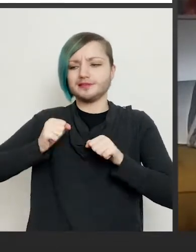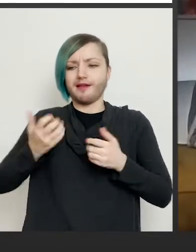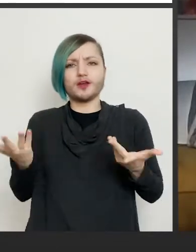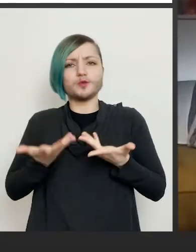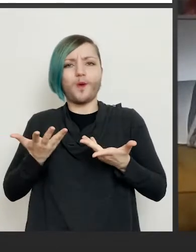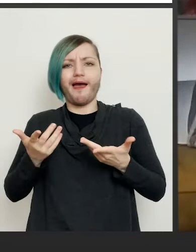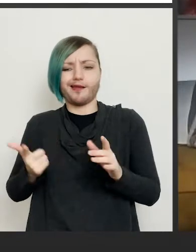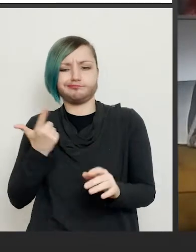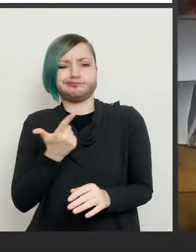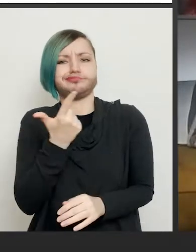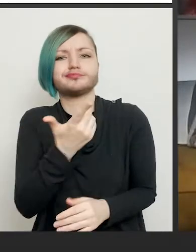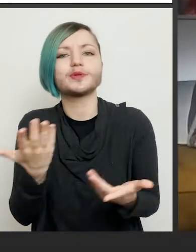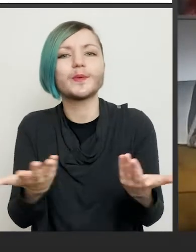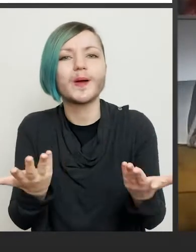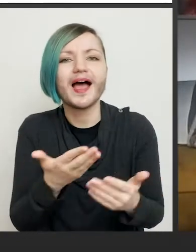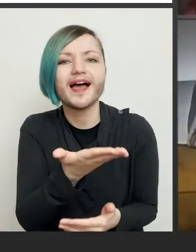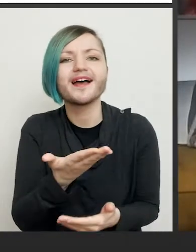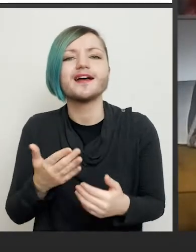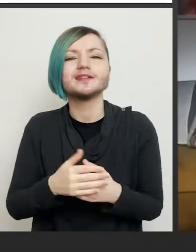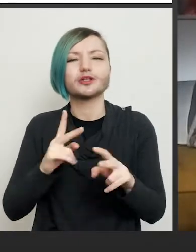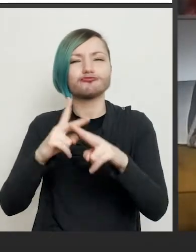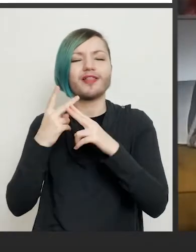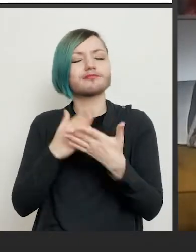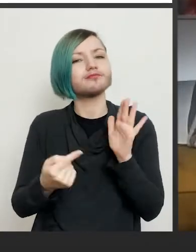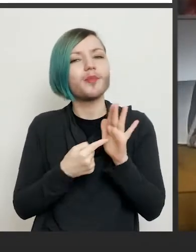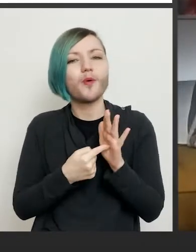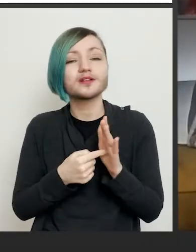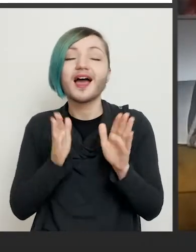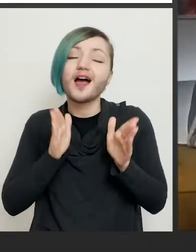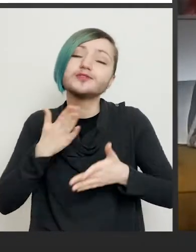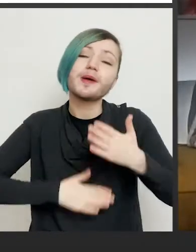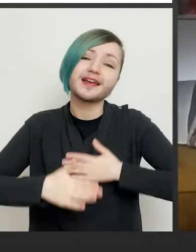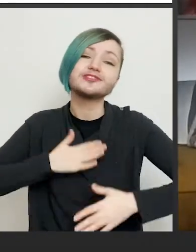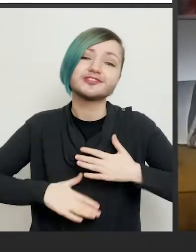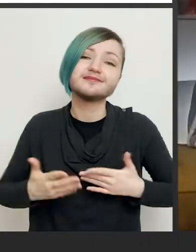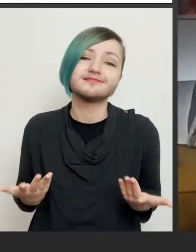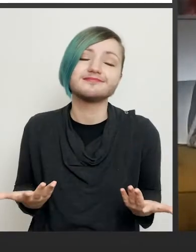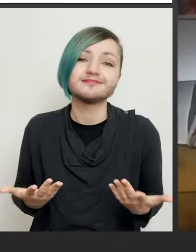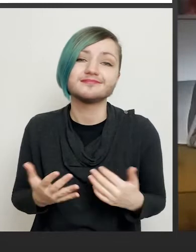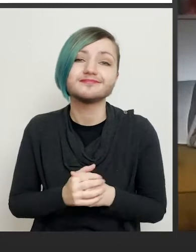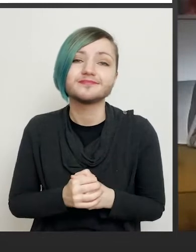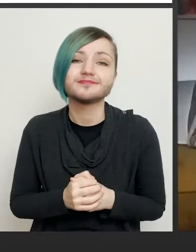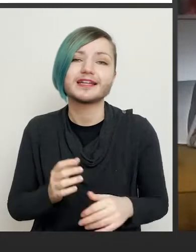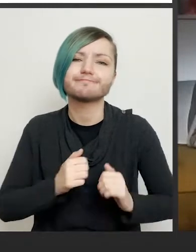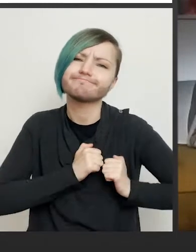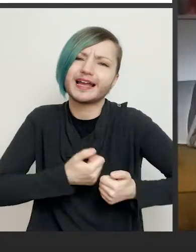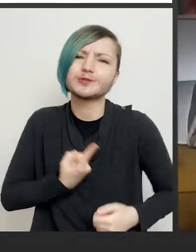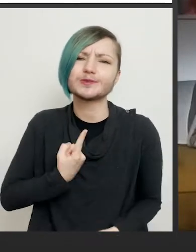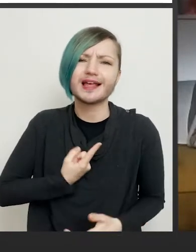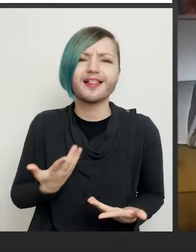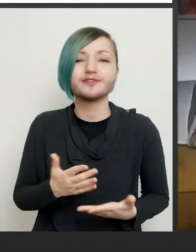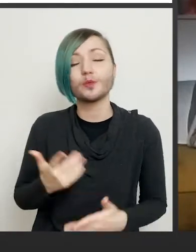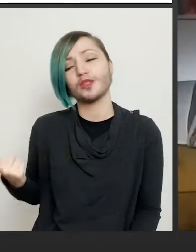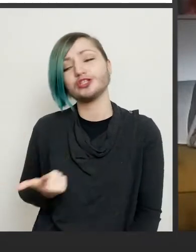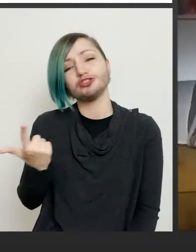think, because it helps you reflect on that. And I think we have to be patient with ourselves. You know, it's a long journey, and you